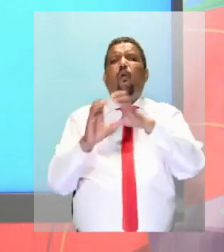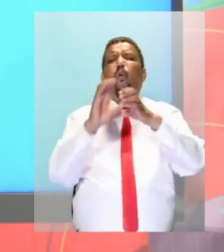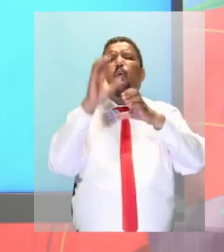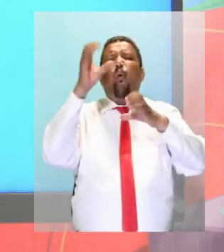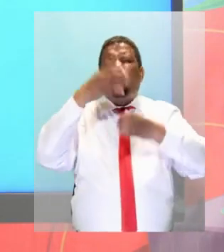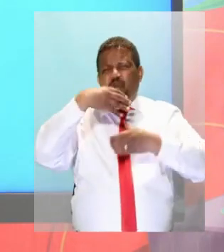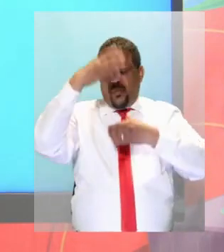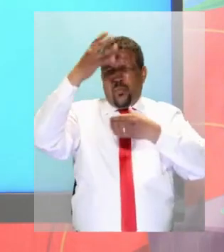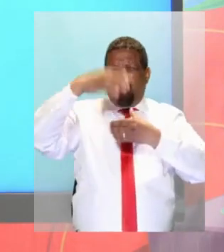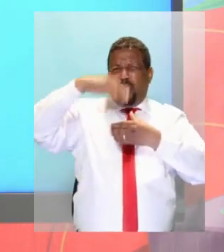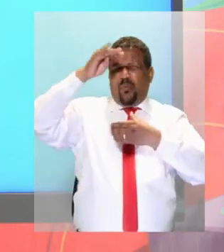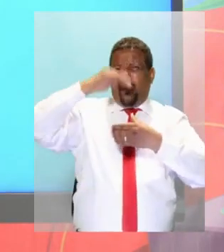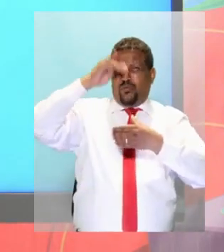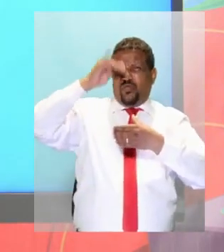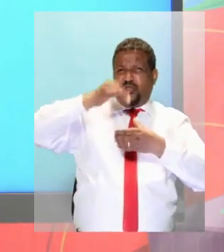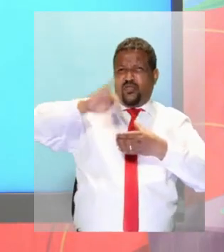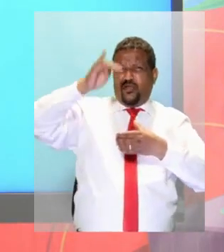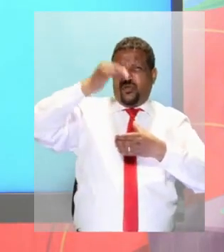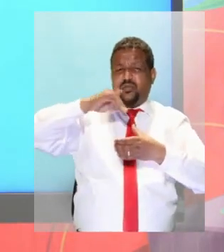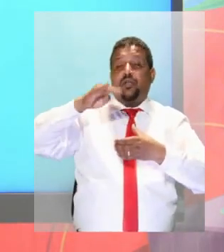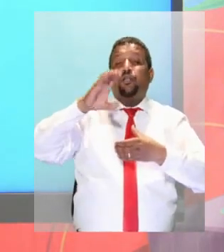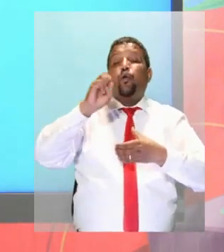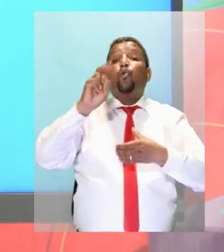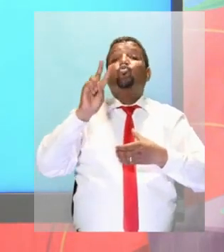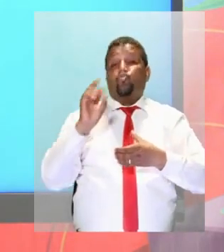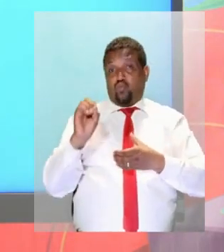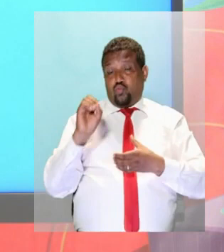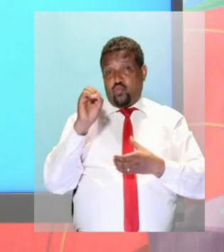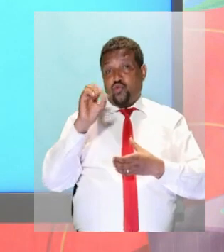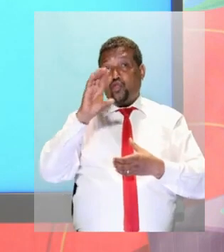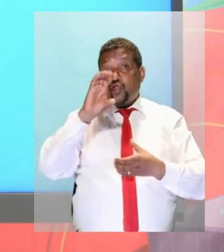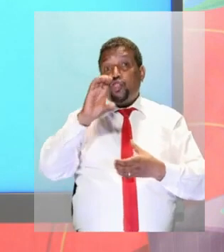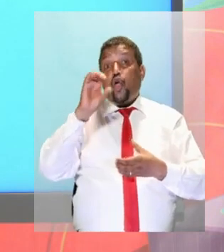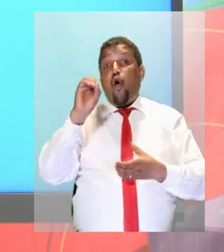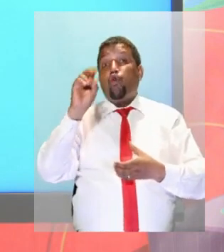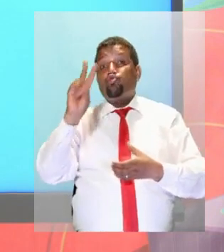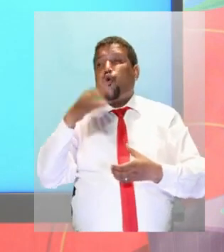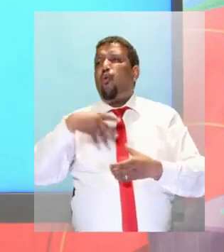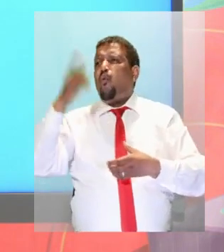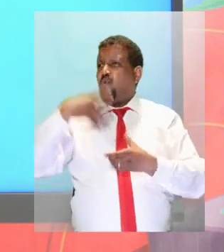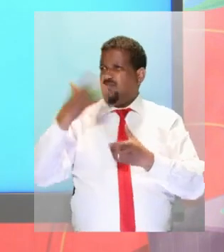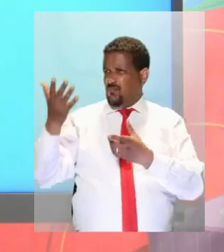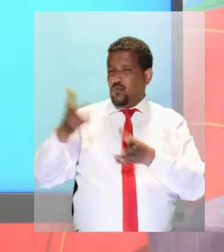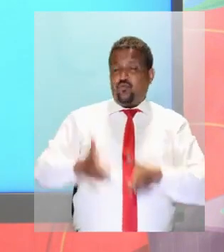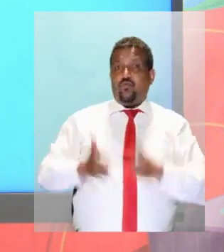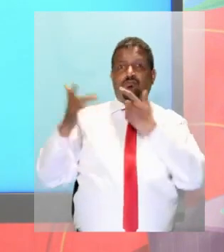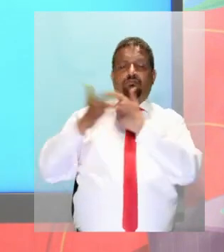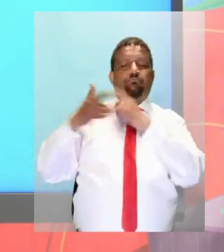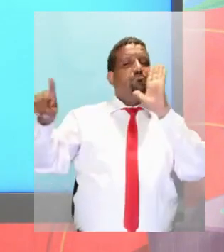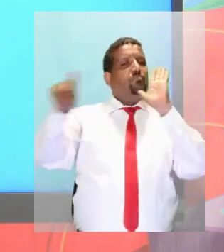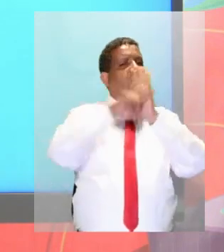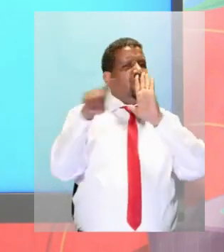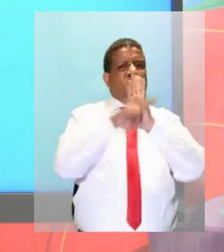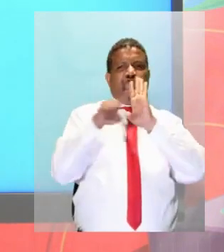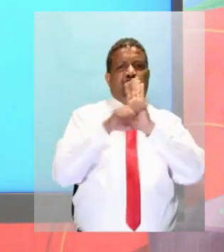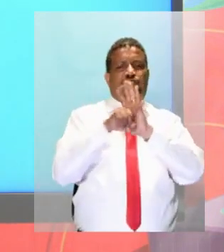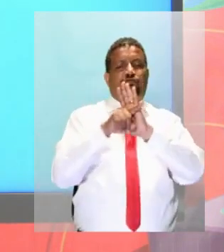emission, so it affects the livelihood of individuals. In this case there is negative